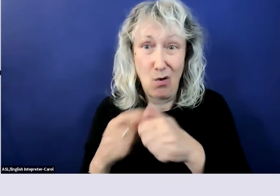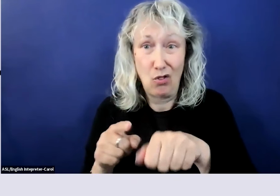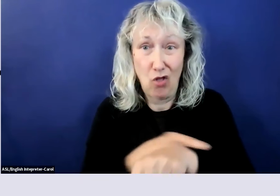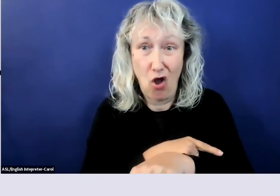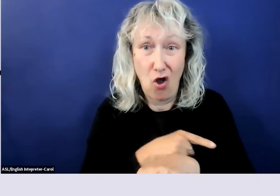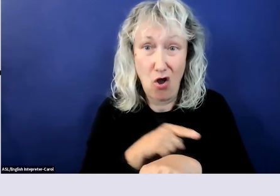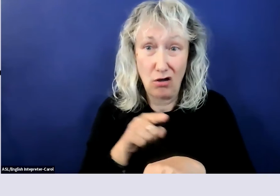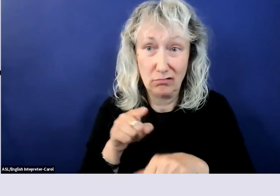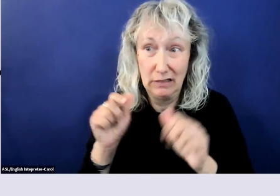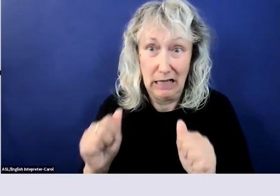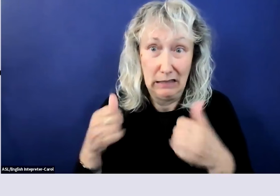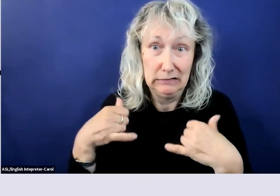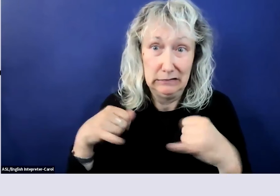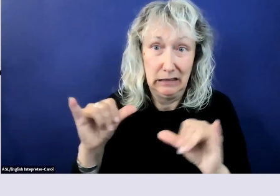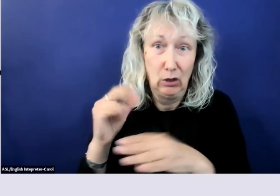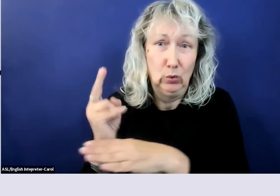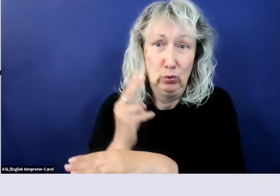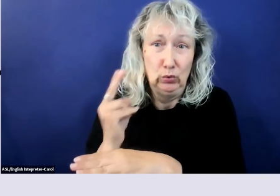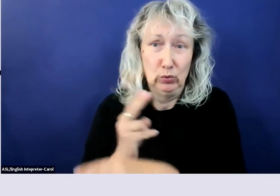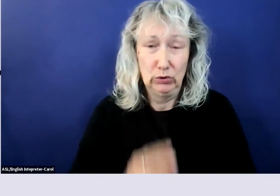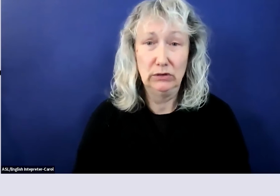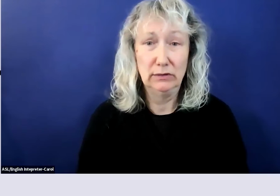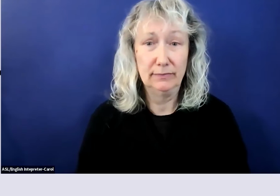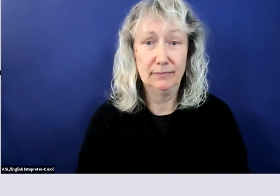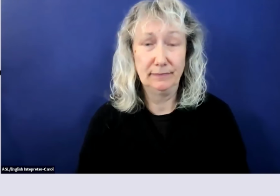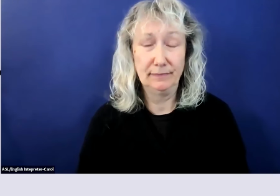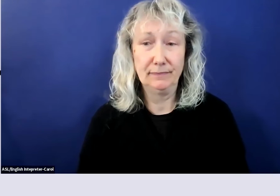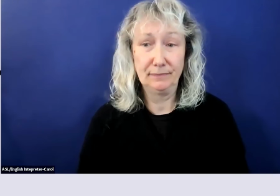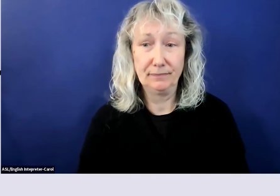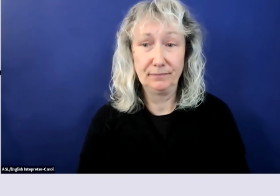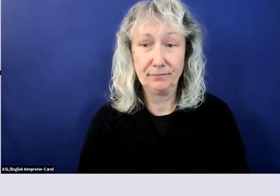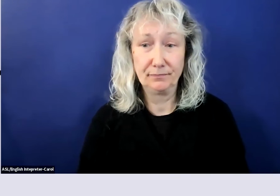effective. Next slide, please.